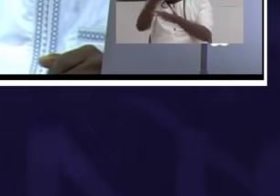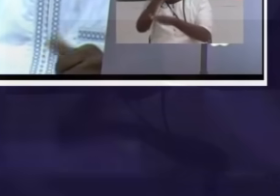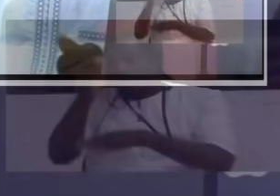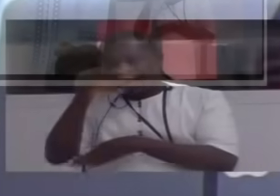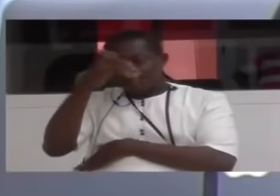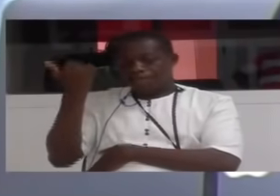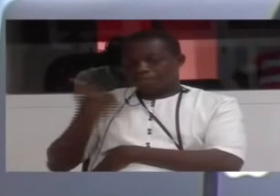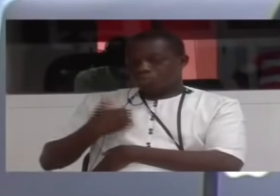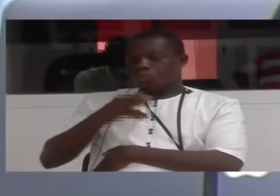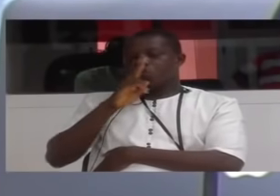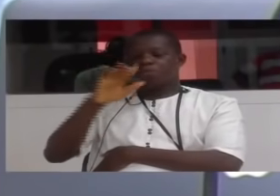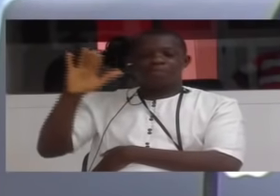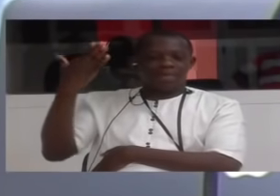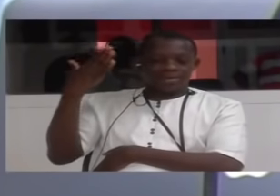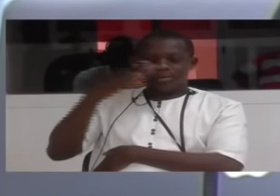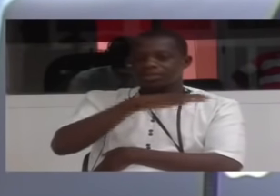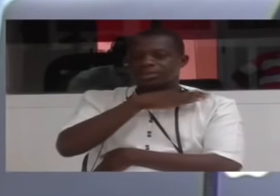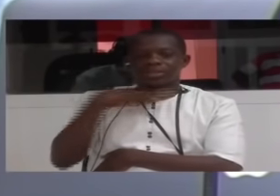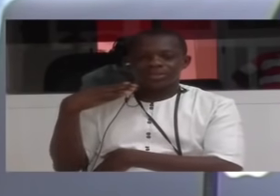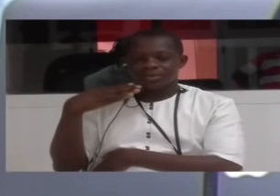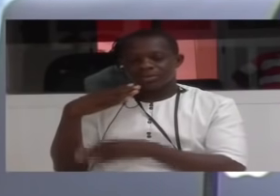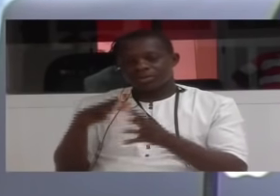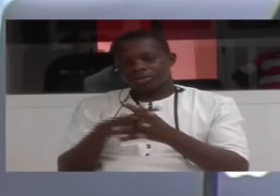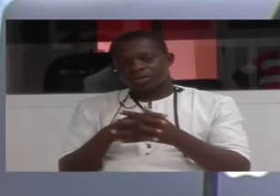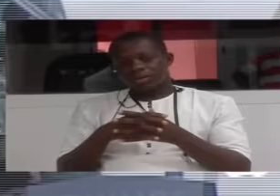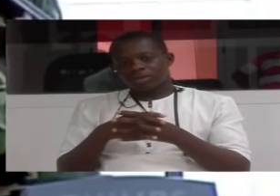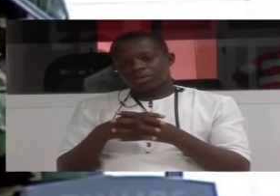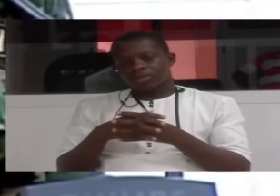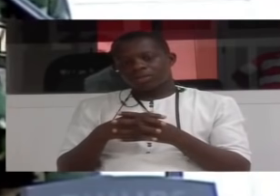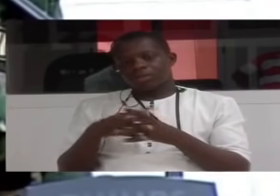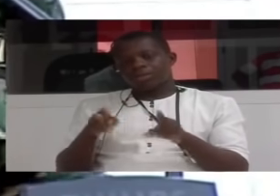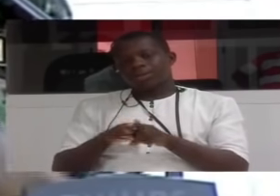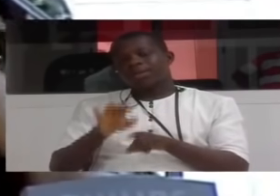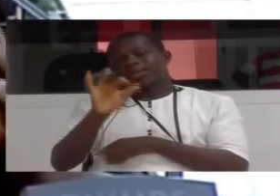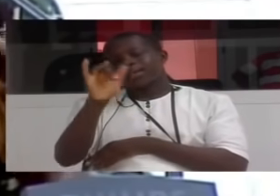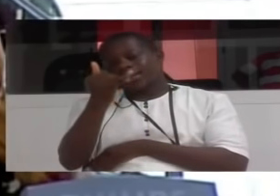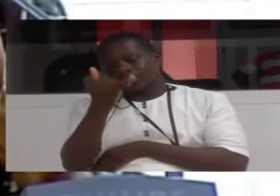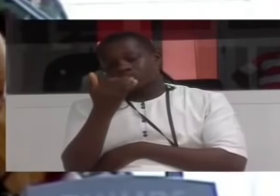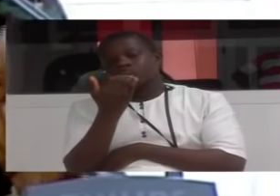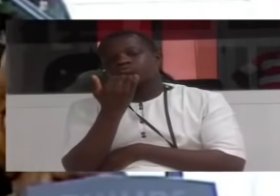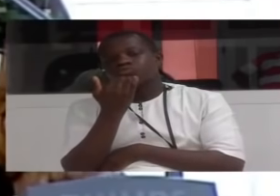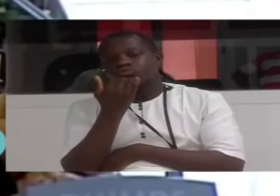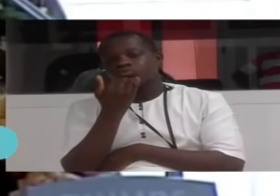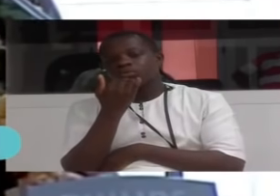wax ngeen def Mustapha Coli rey ko comme ni ngeen Moussa def. Waaw, sorry, bañu don